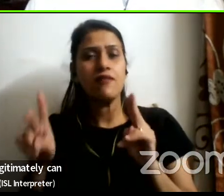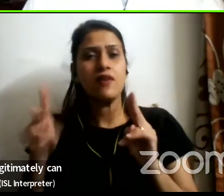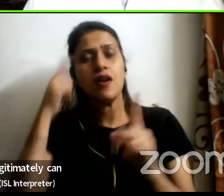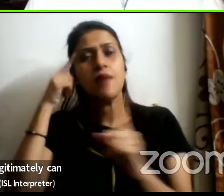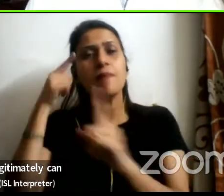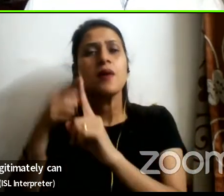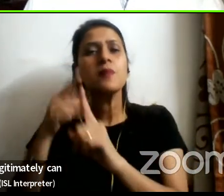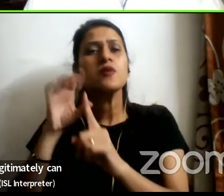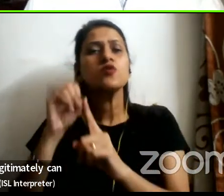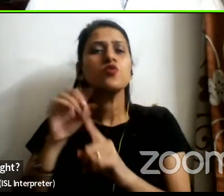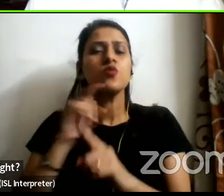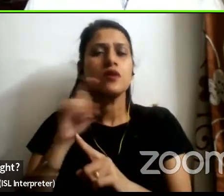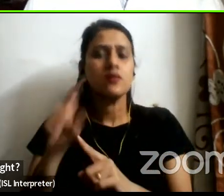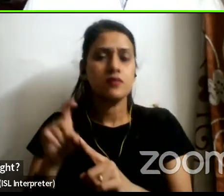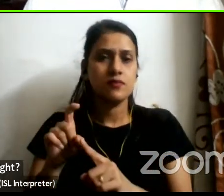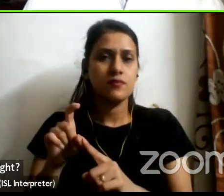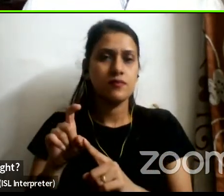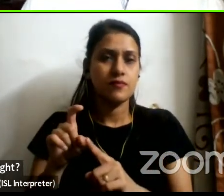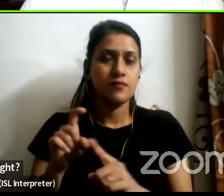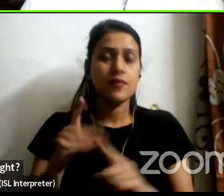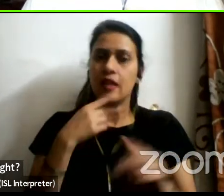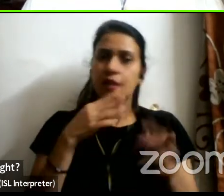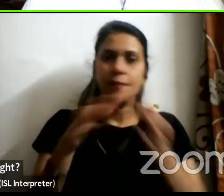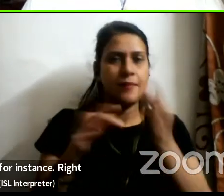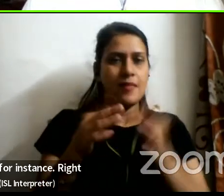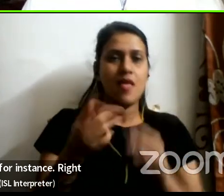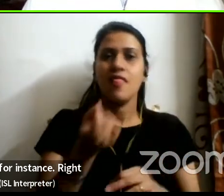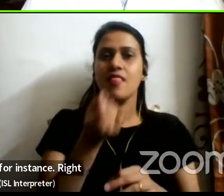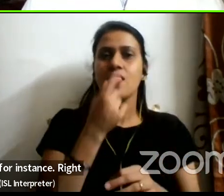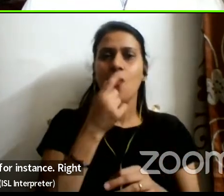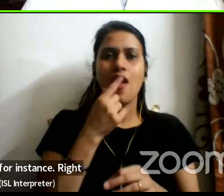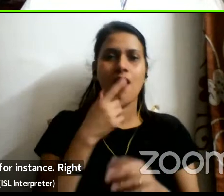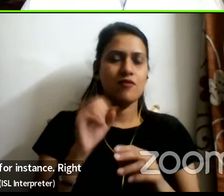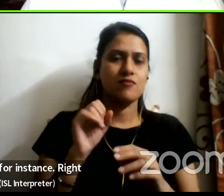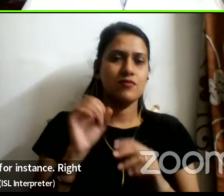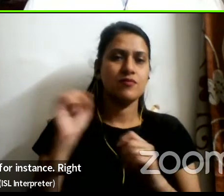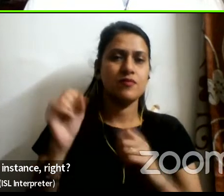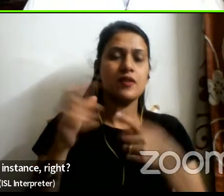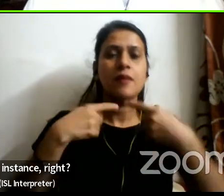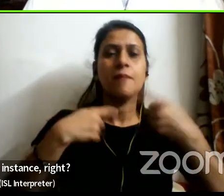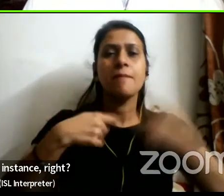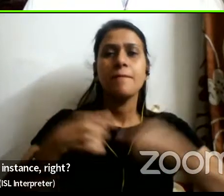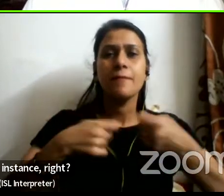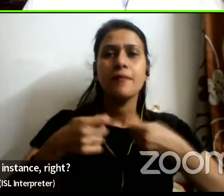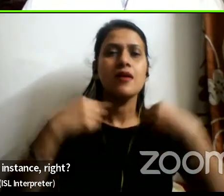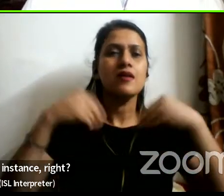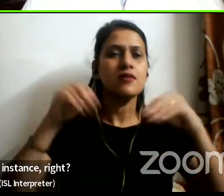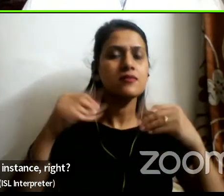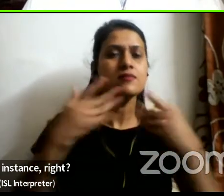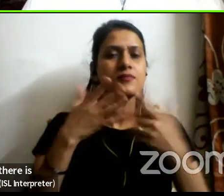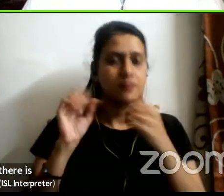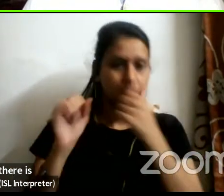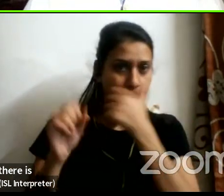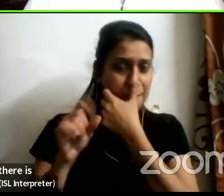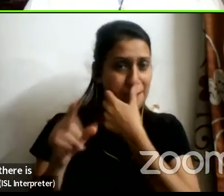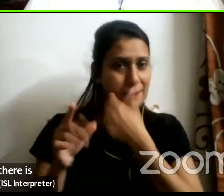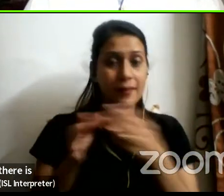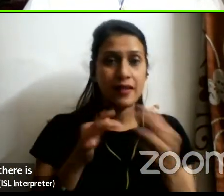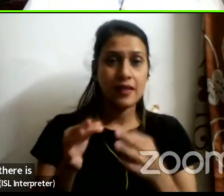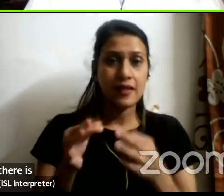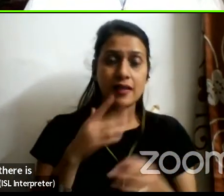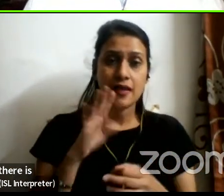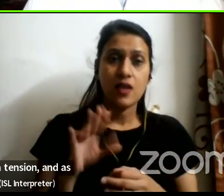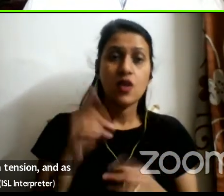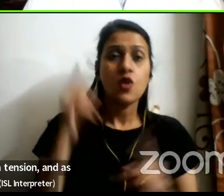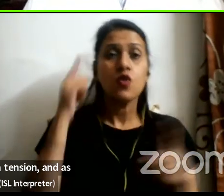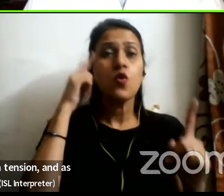Now here, when we talk about pharma, for instance, right? So we think that sometimes there is a tension, and as Amber rightly mentioned, the goals might